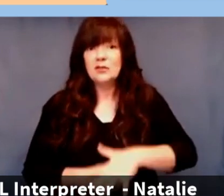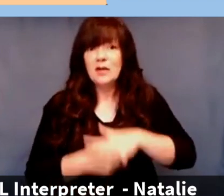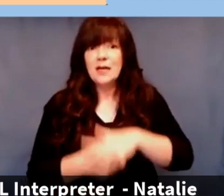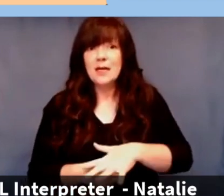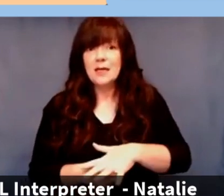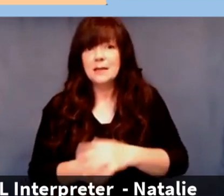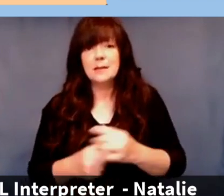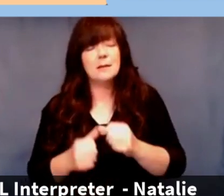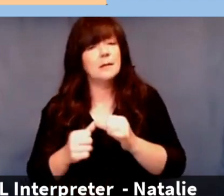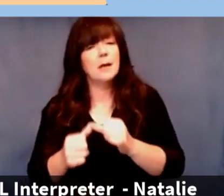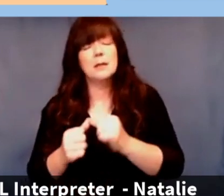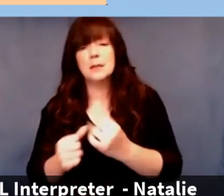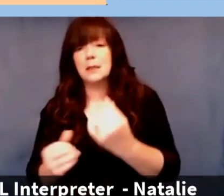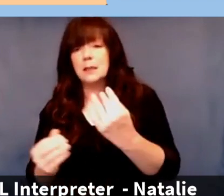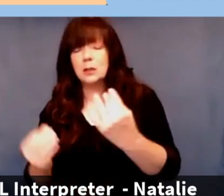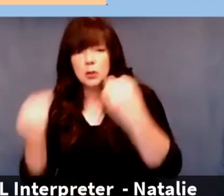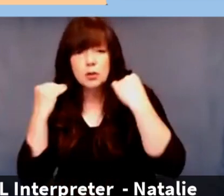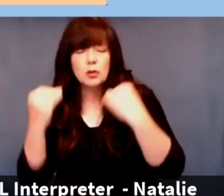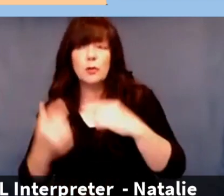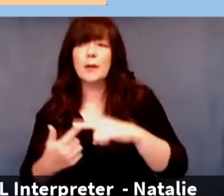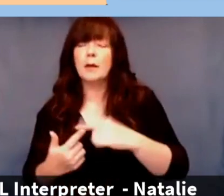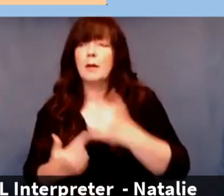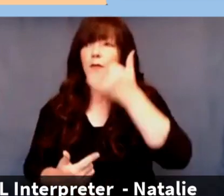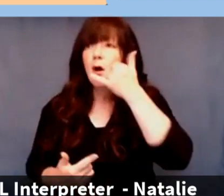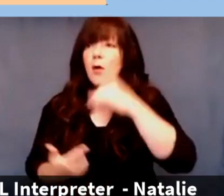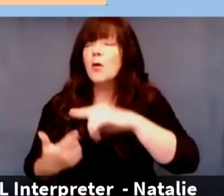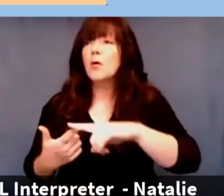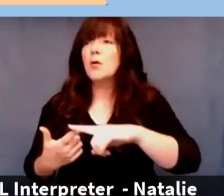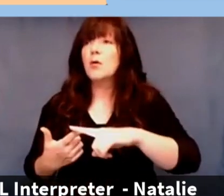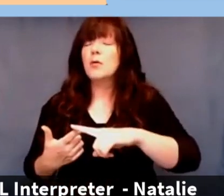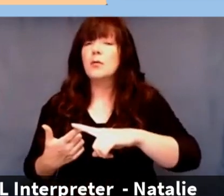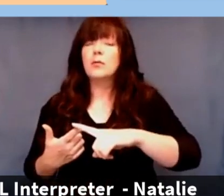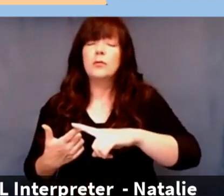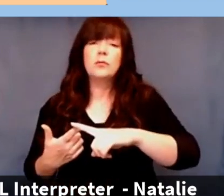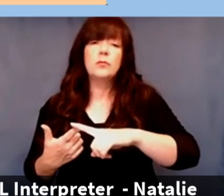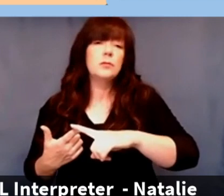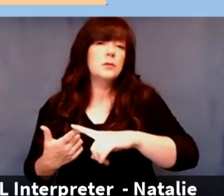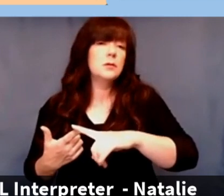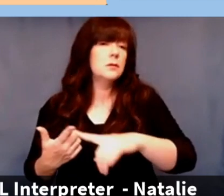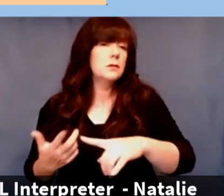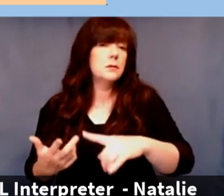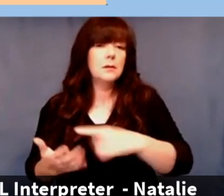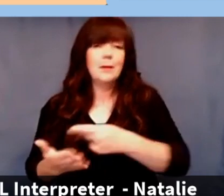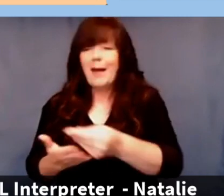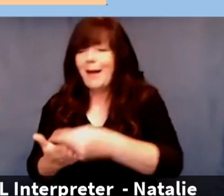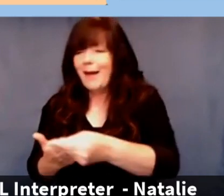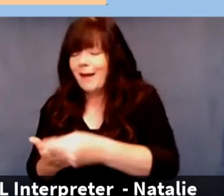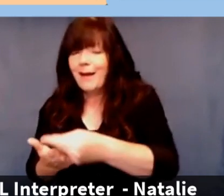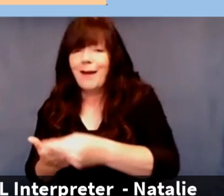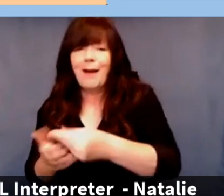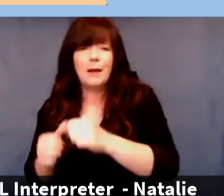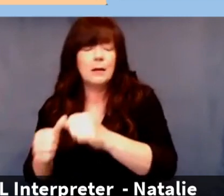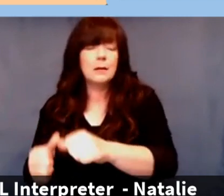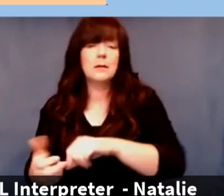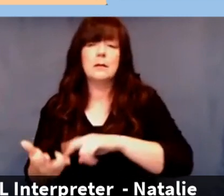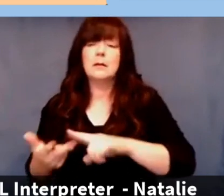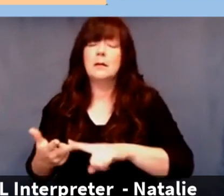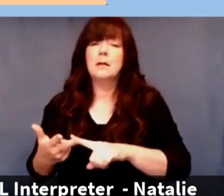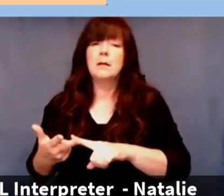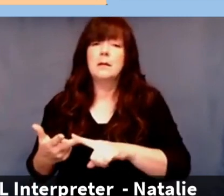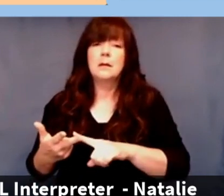We're consuming our phones. We're consuming our buying things constantly. We're